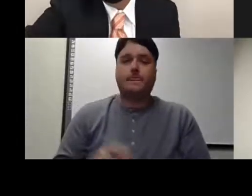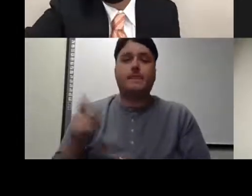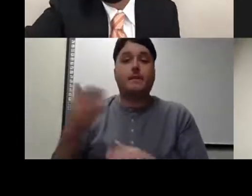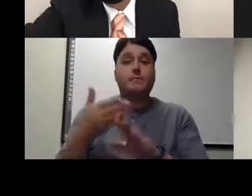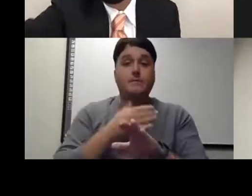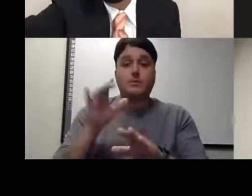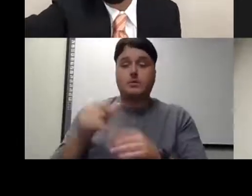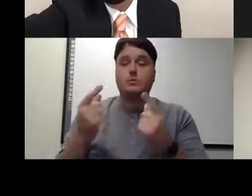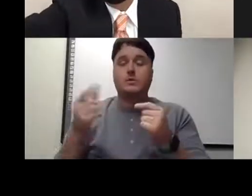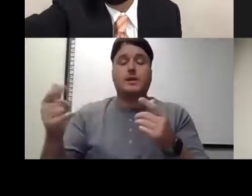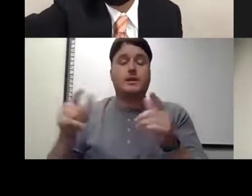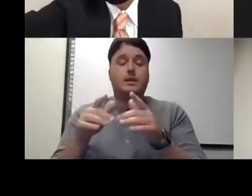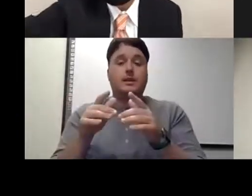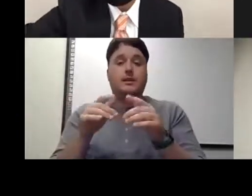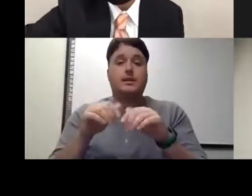the language announcement?